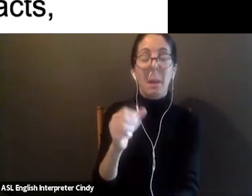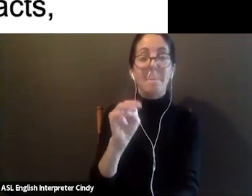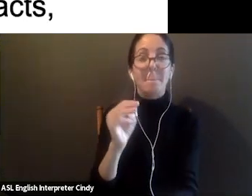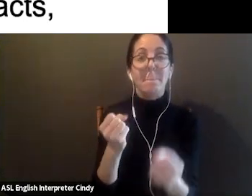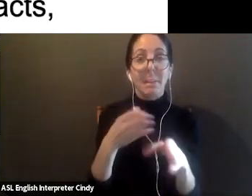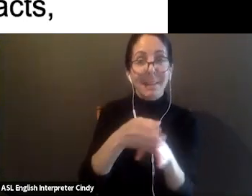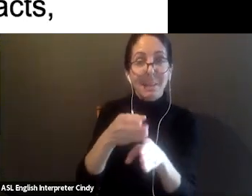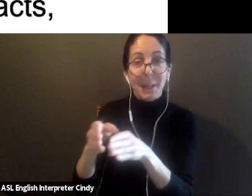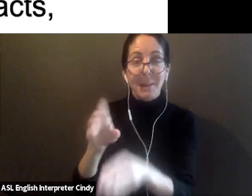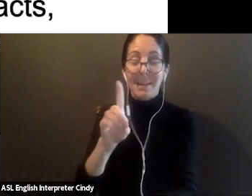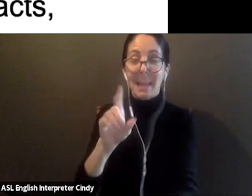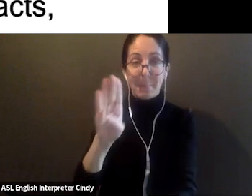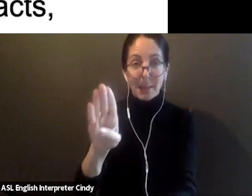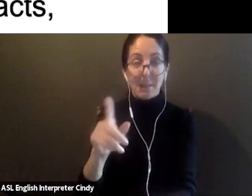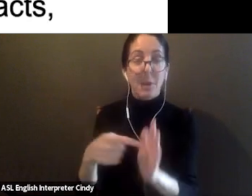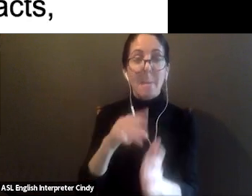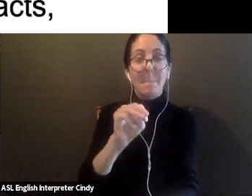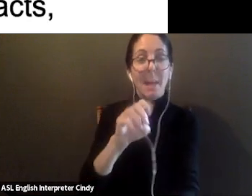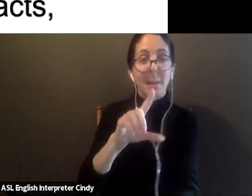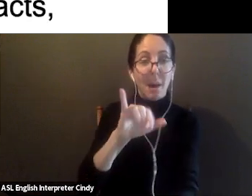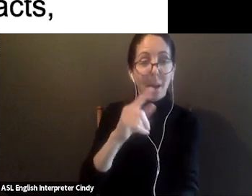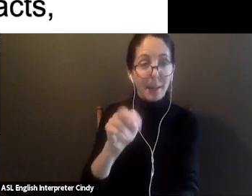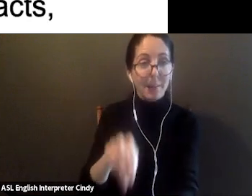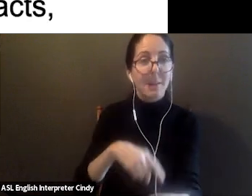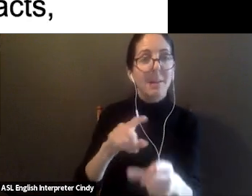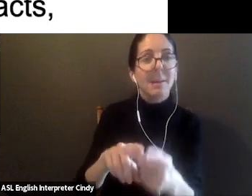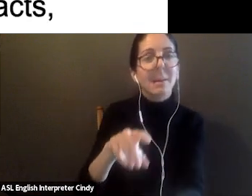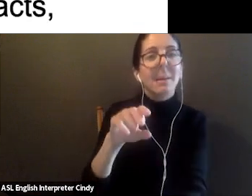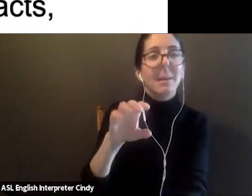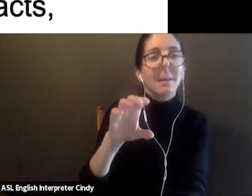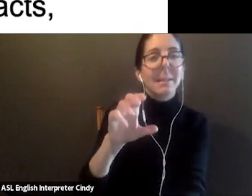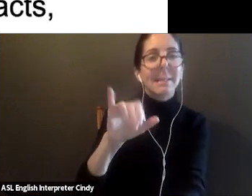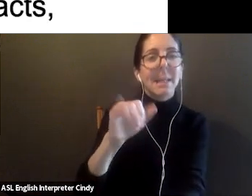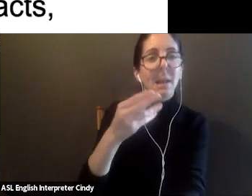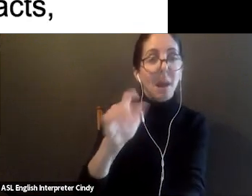electronic databases, including Medline, CINAHL, Embase,